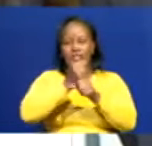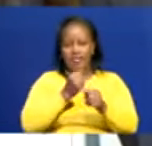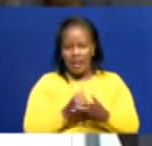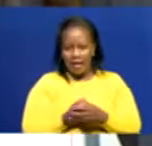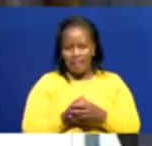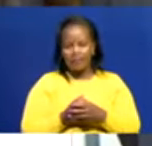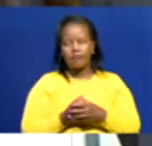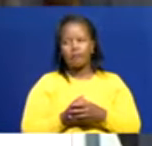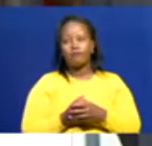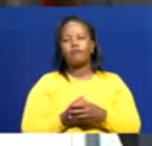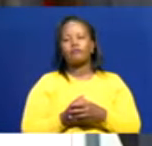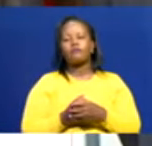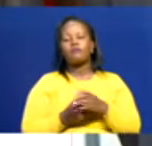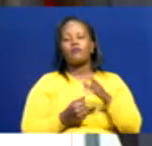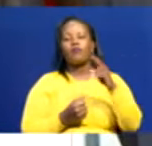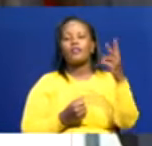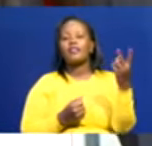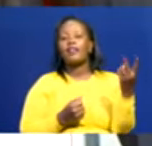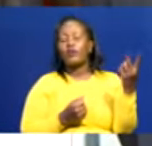la pili,